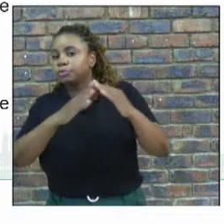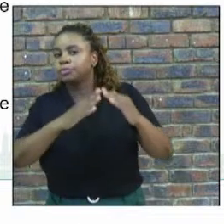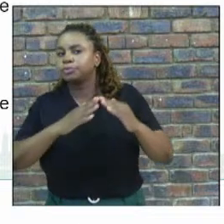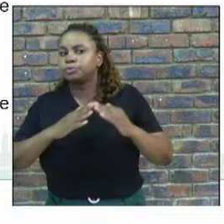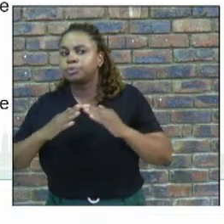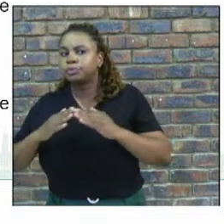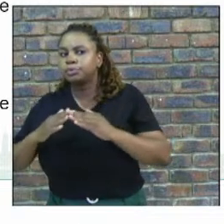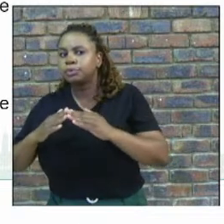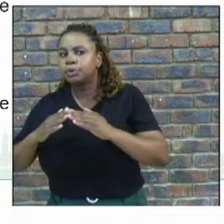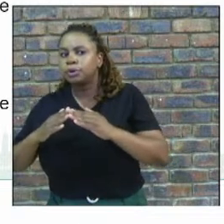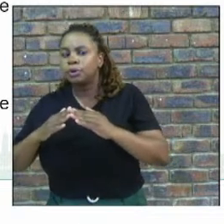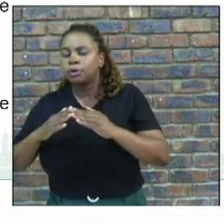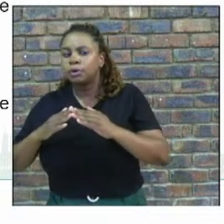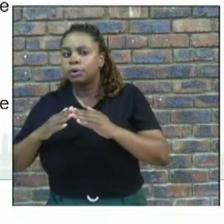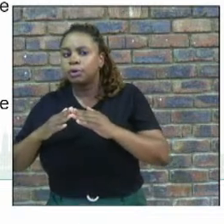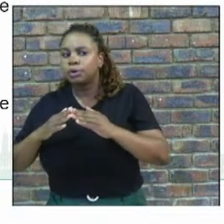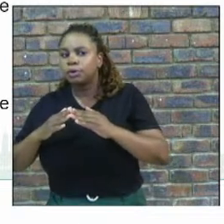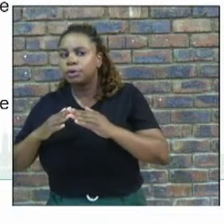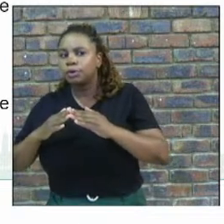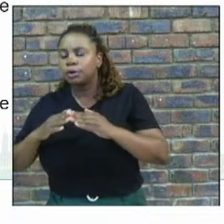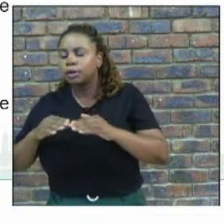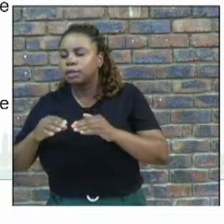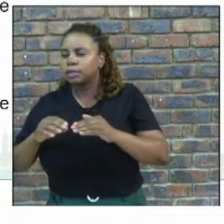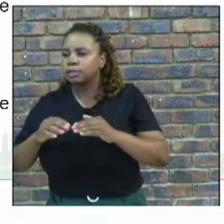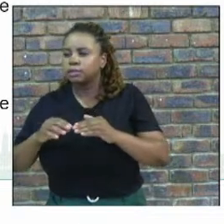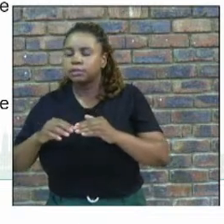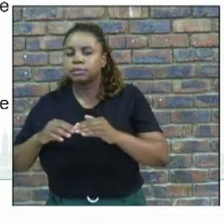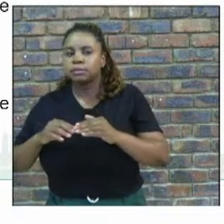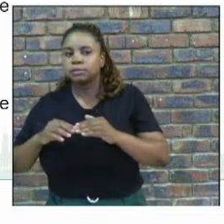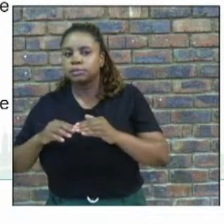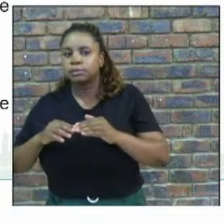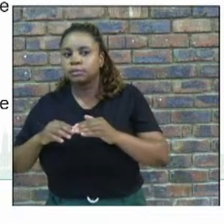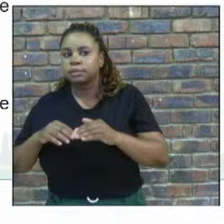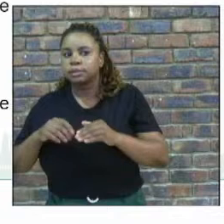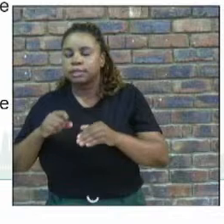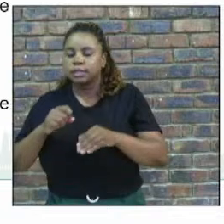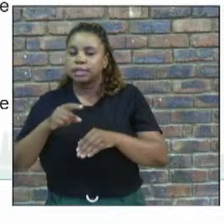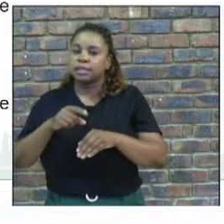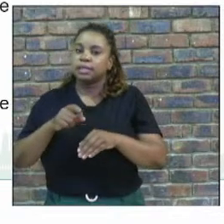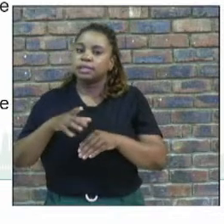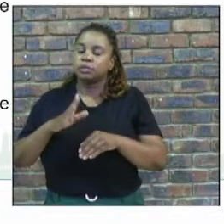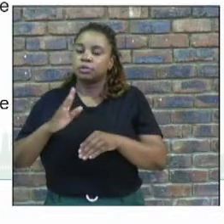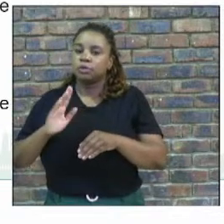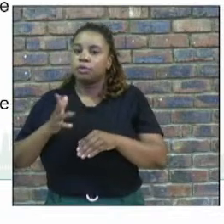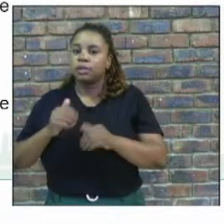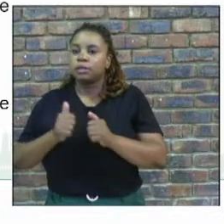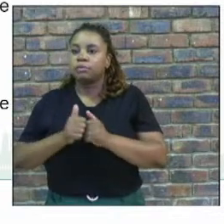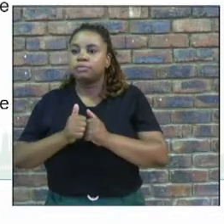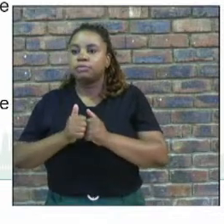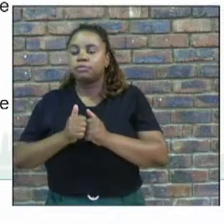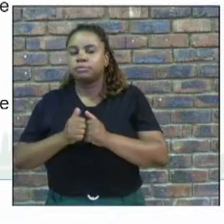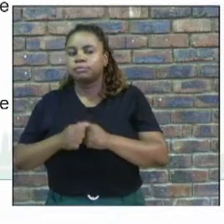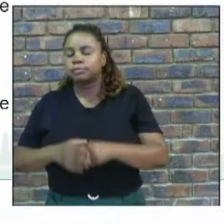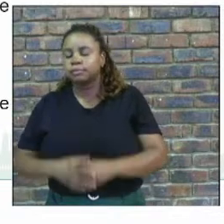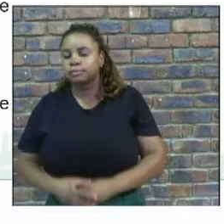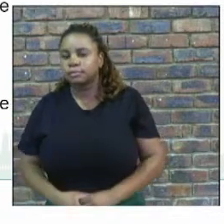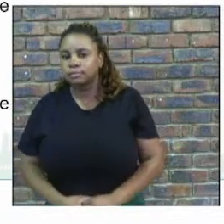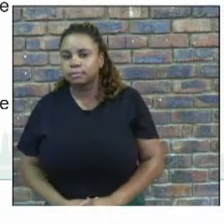this expropriation, it will be done in accordance with section 25(2) and 3